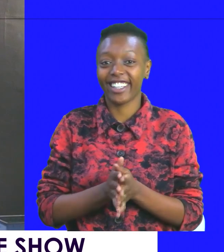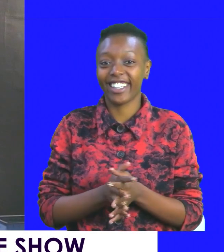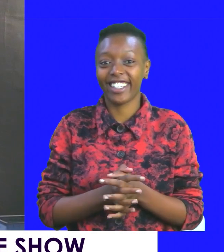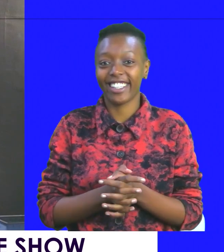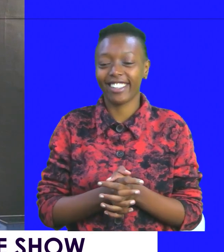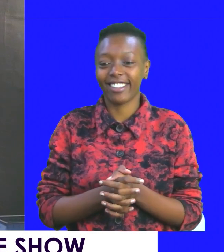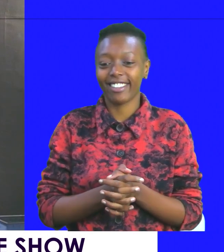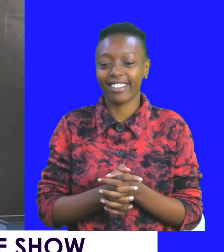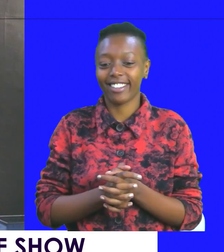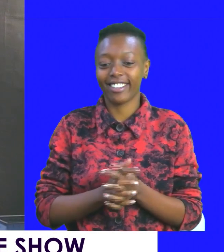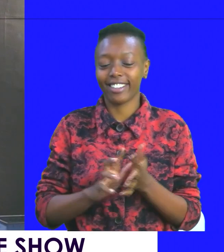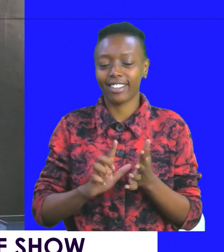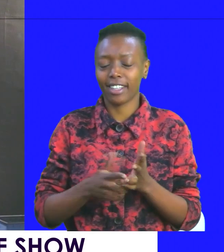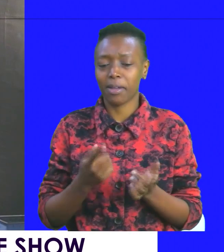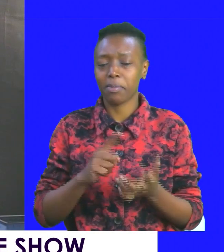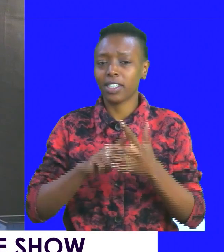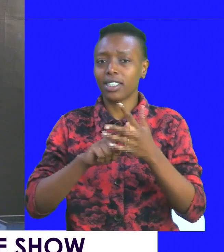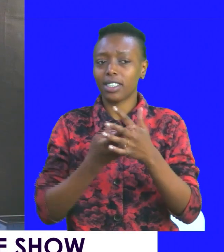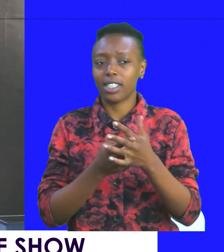Let me begin by foundations.